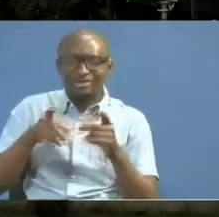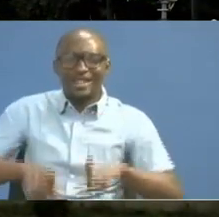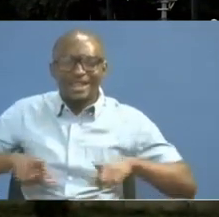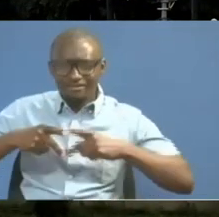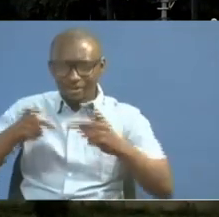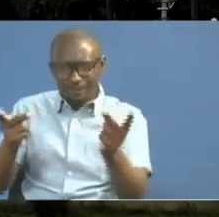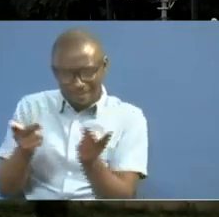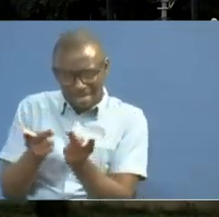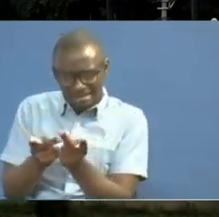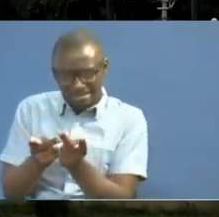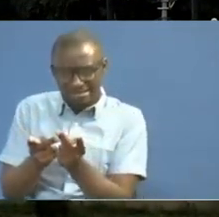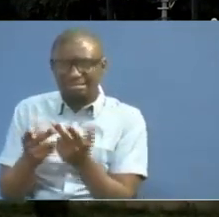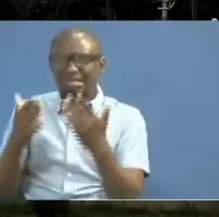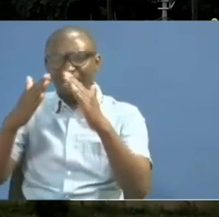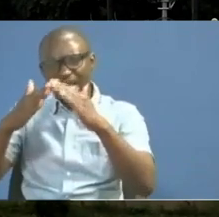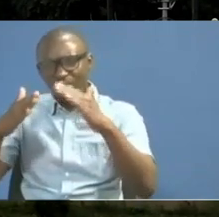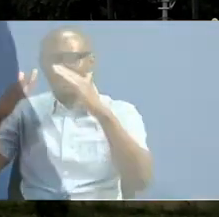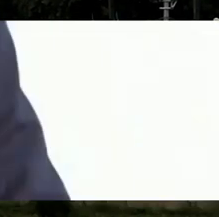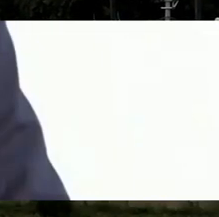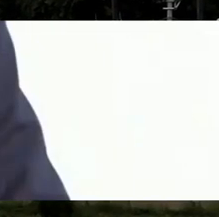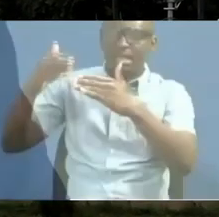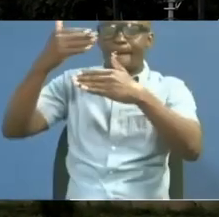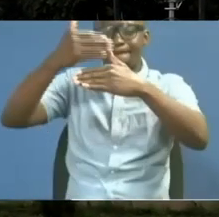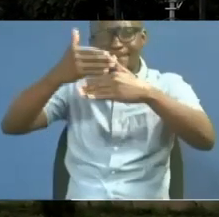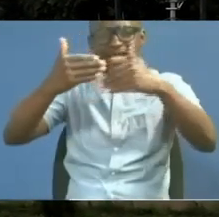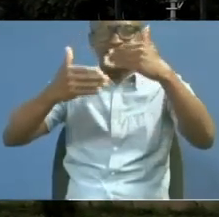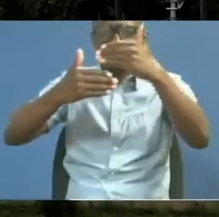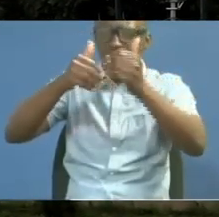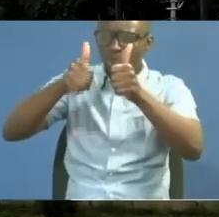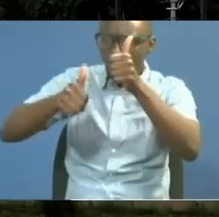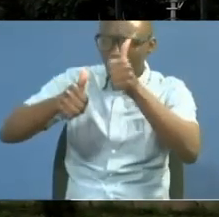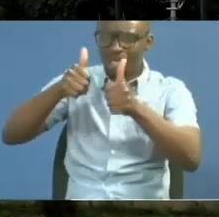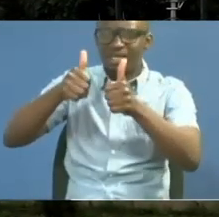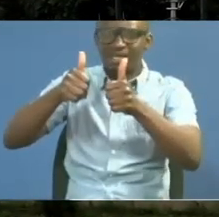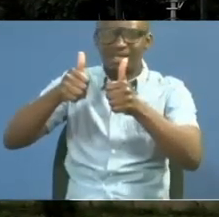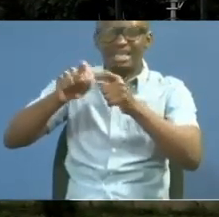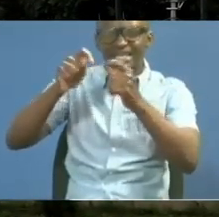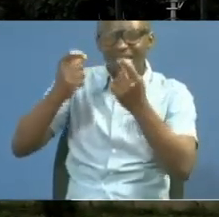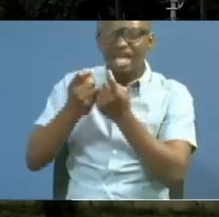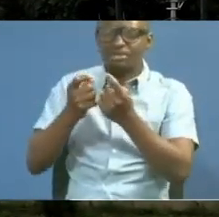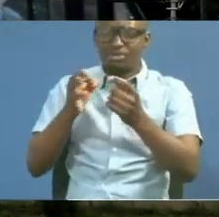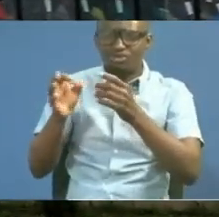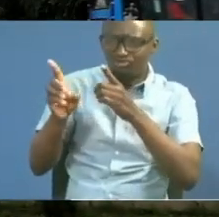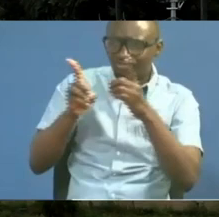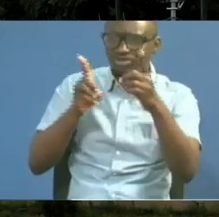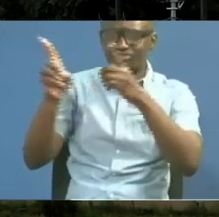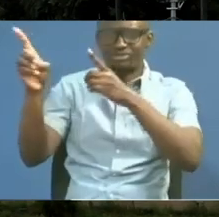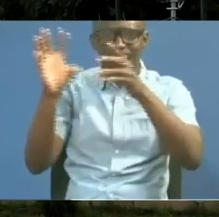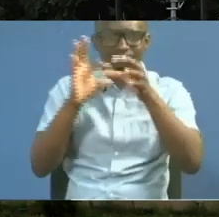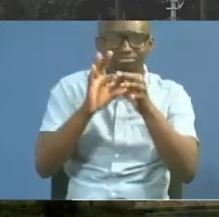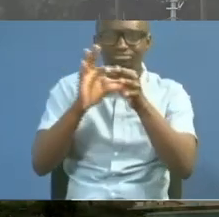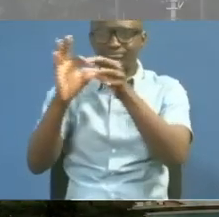In those settlements, what kind of structures, what kind of buildings, what kind of